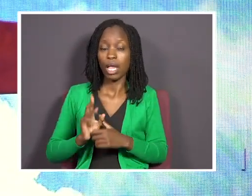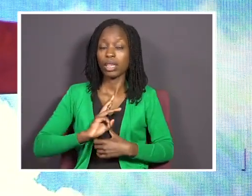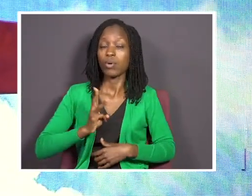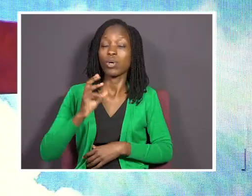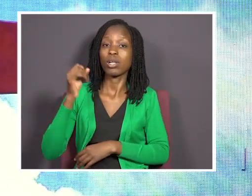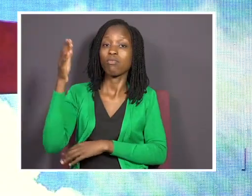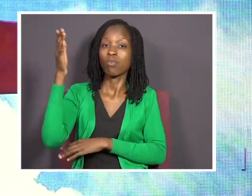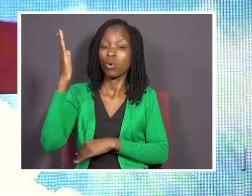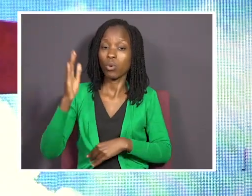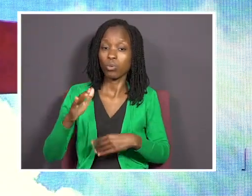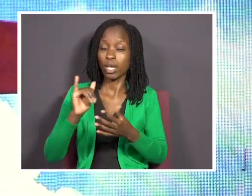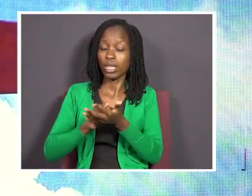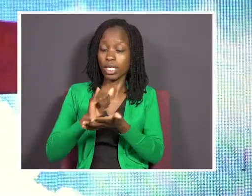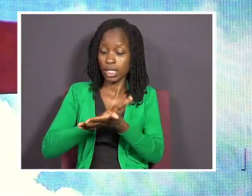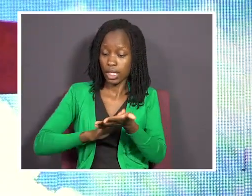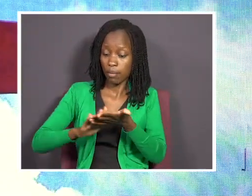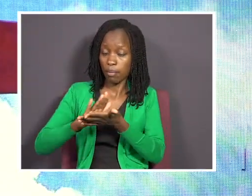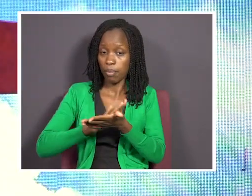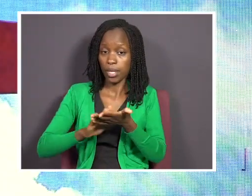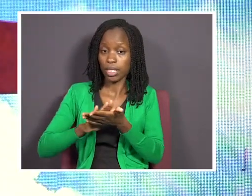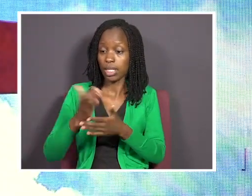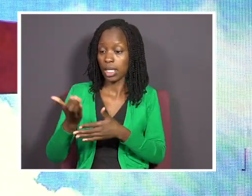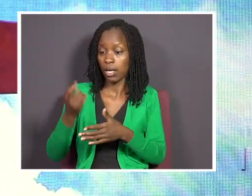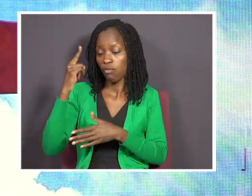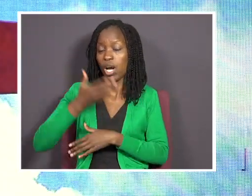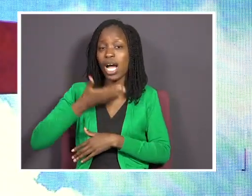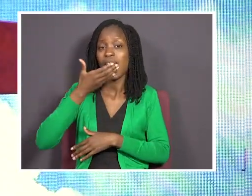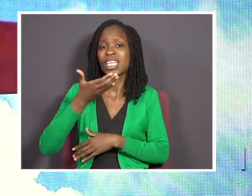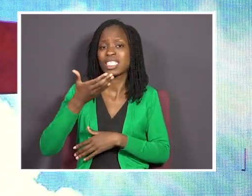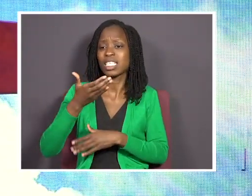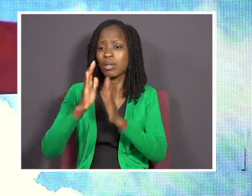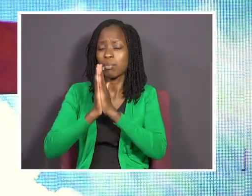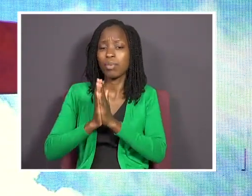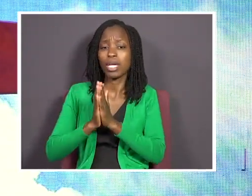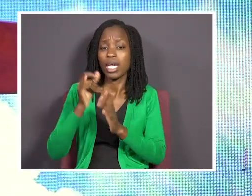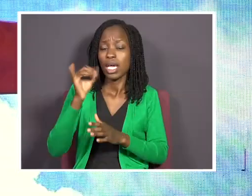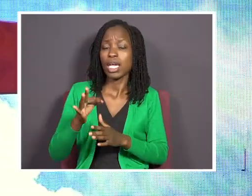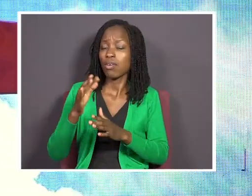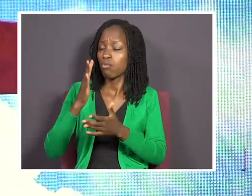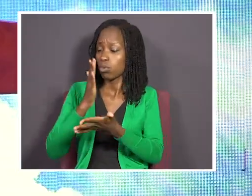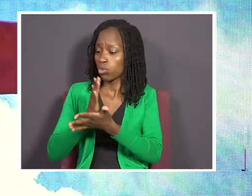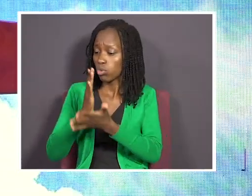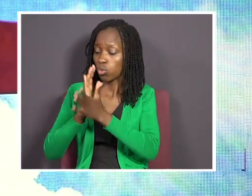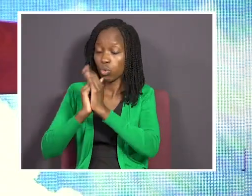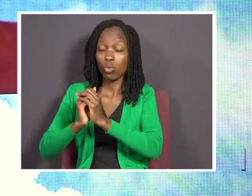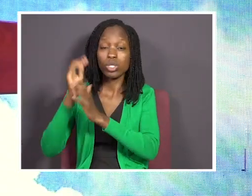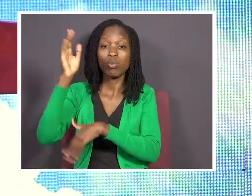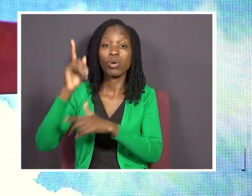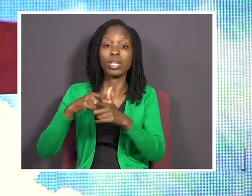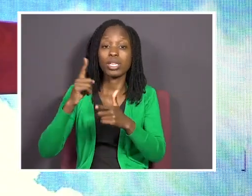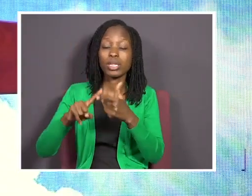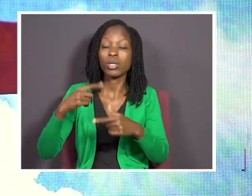of God is the basic requirement for answered prayer. So if we do proper worship, then we are likely